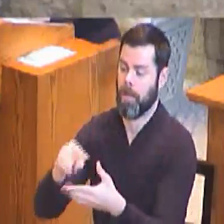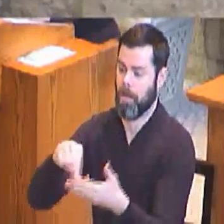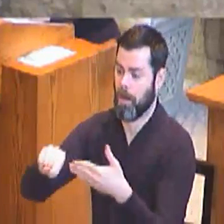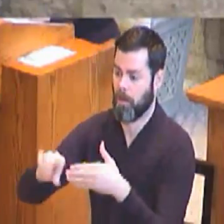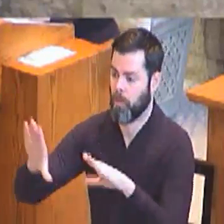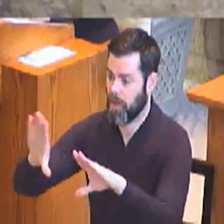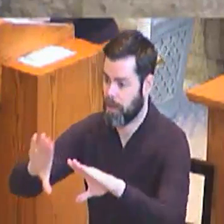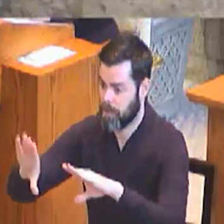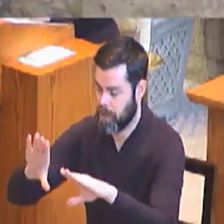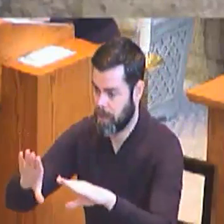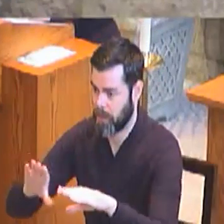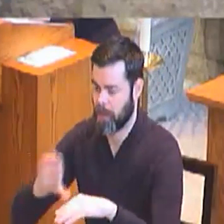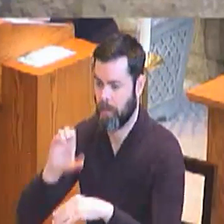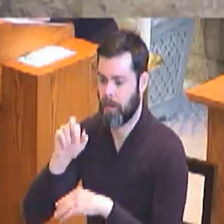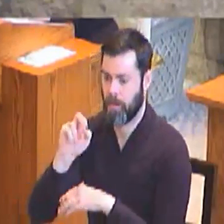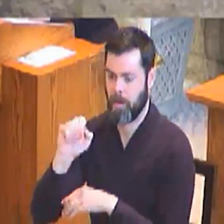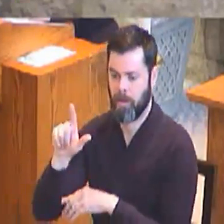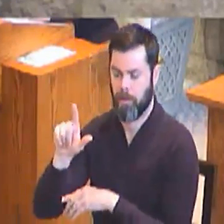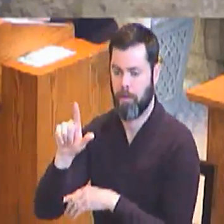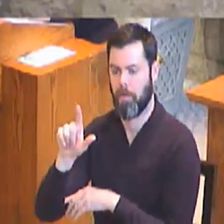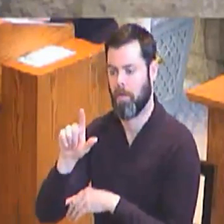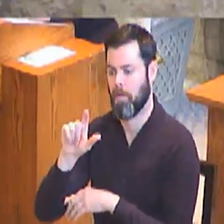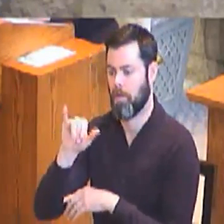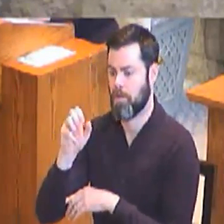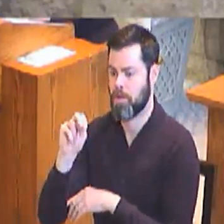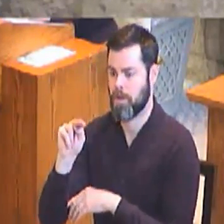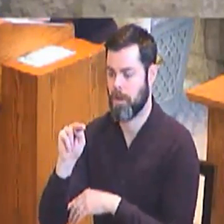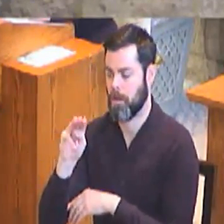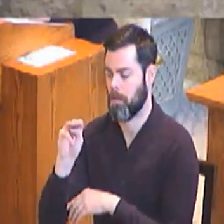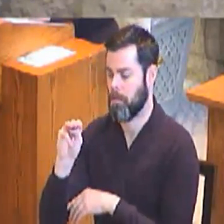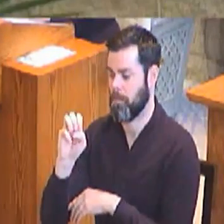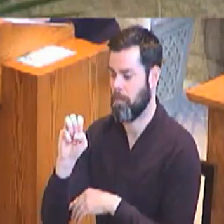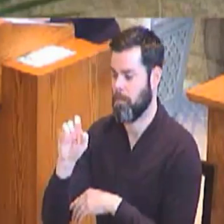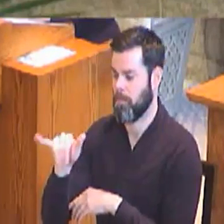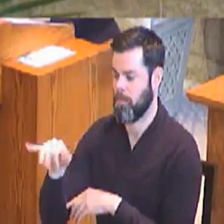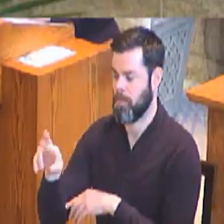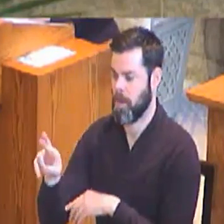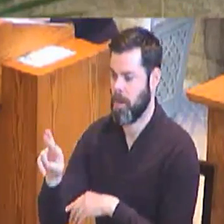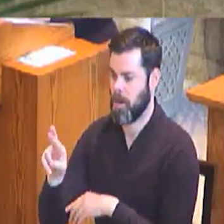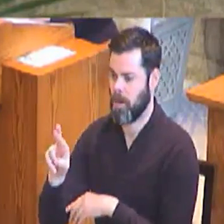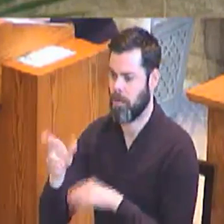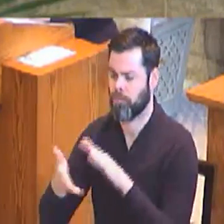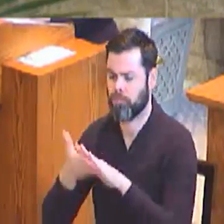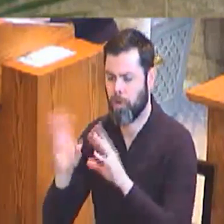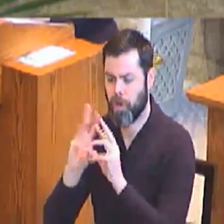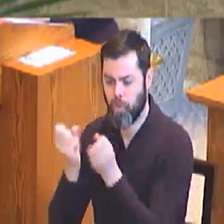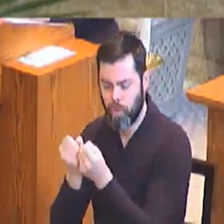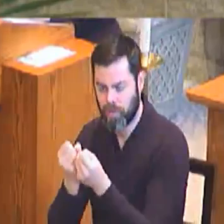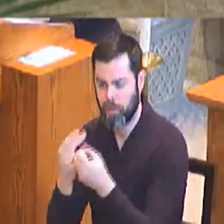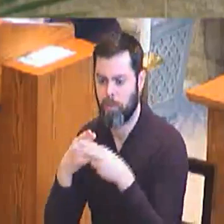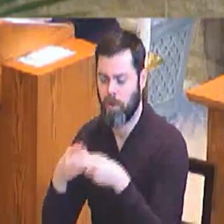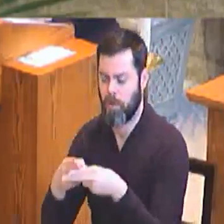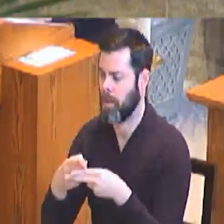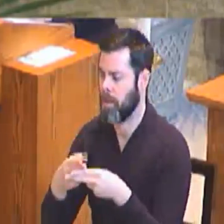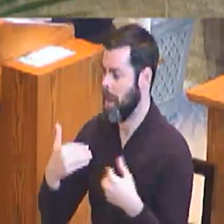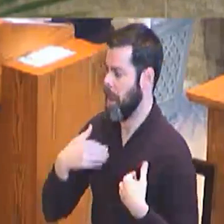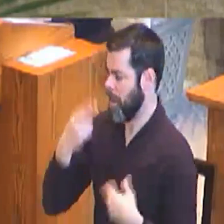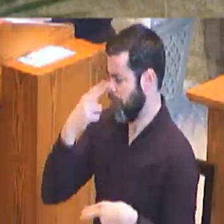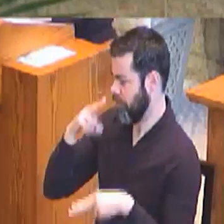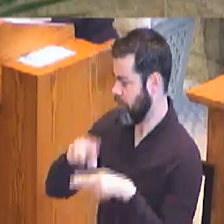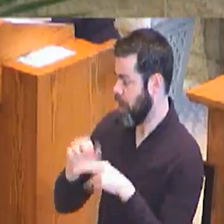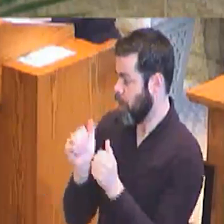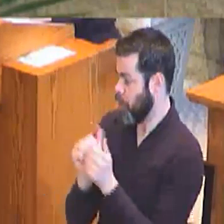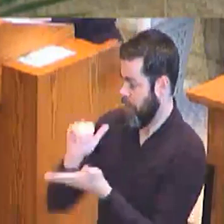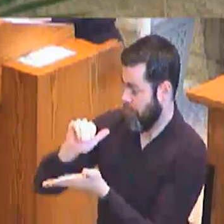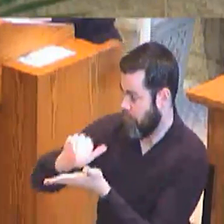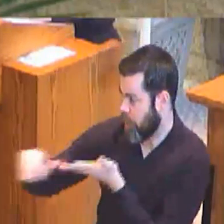Jean Meyer will be facilitating a group Having Fun with Forgiveness. Now check it out,